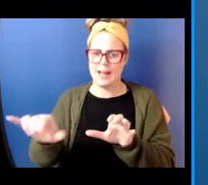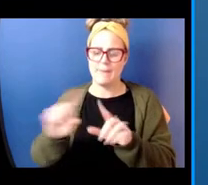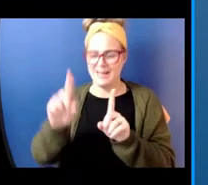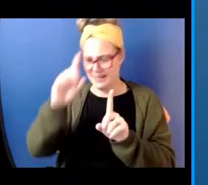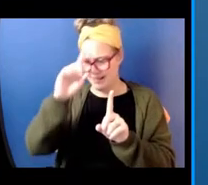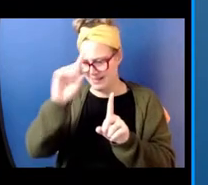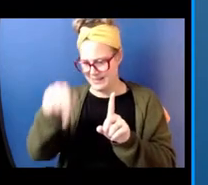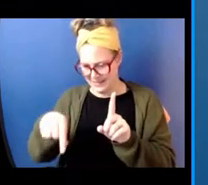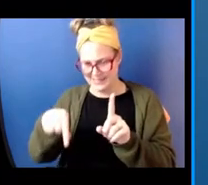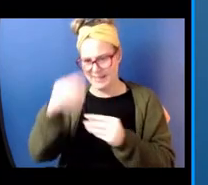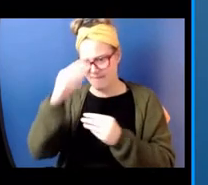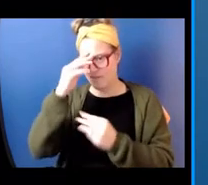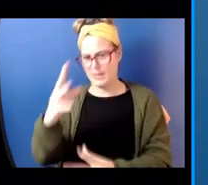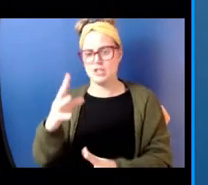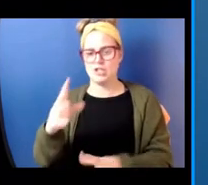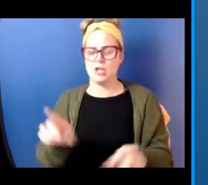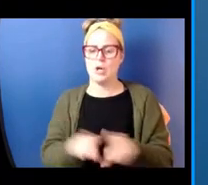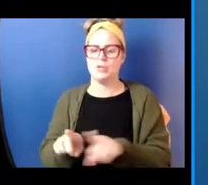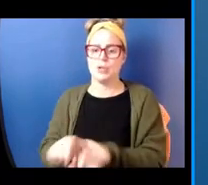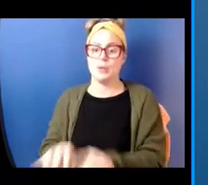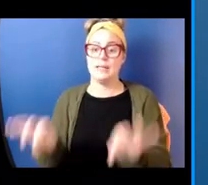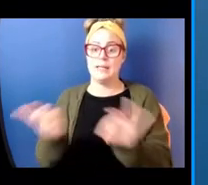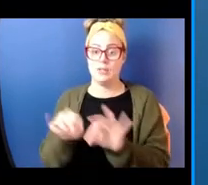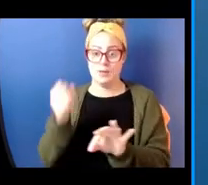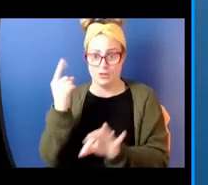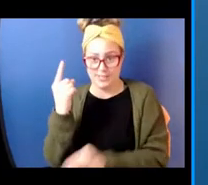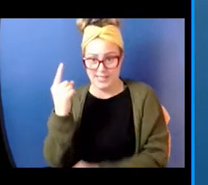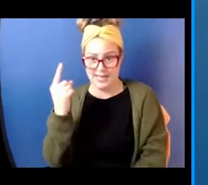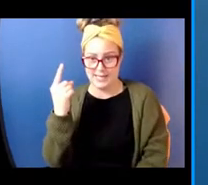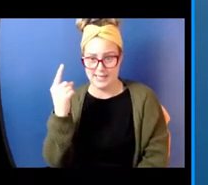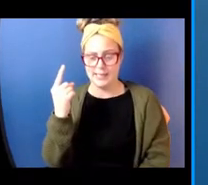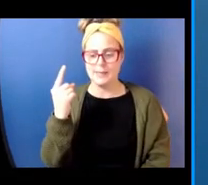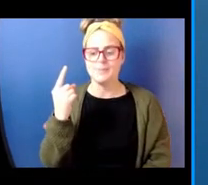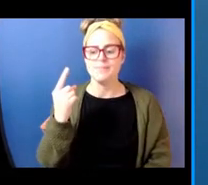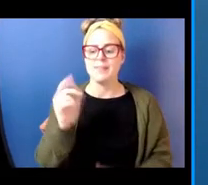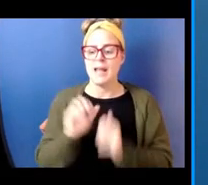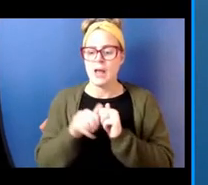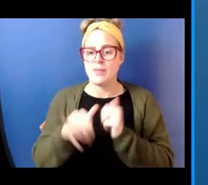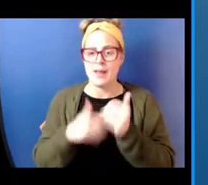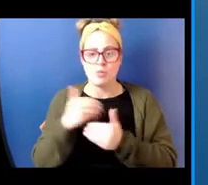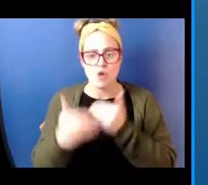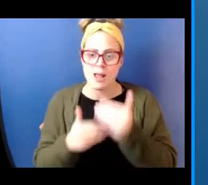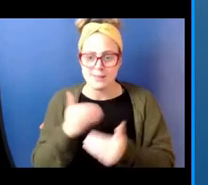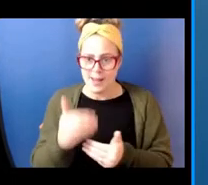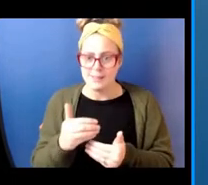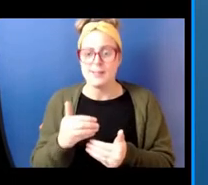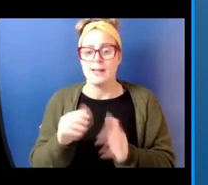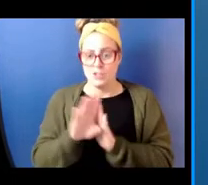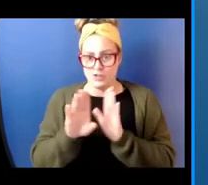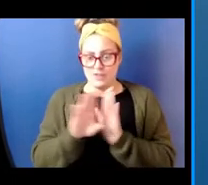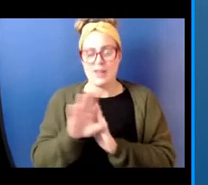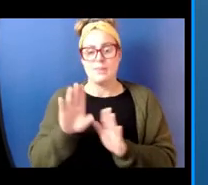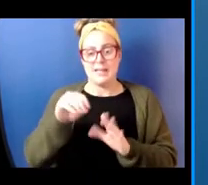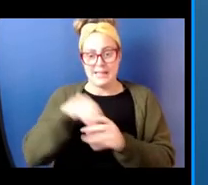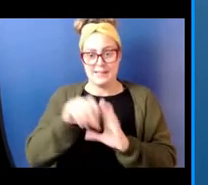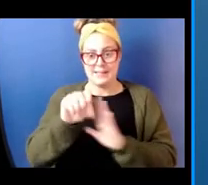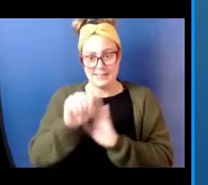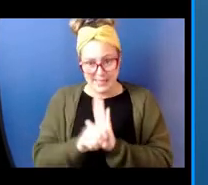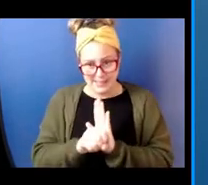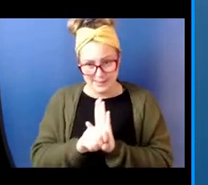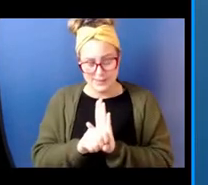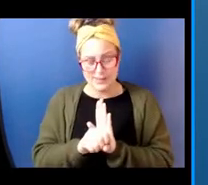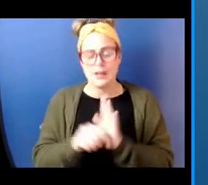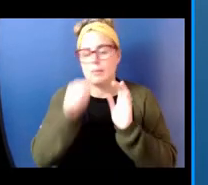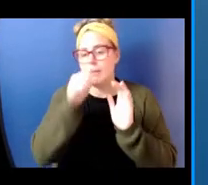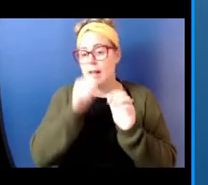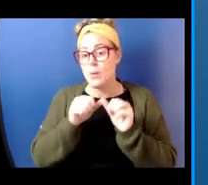is also key to our understanding of how the process is is being developed in the state so uh bear